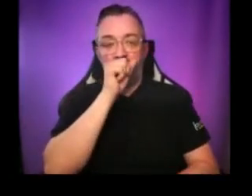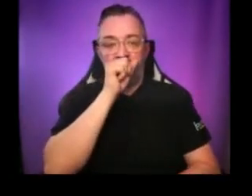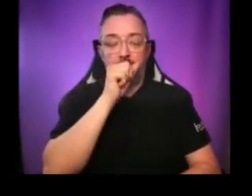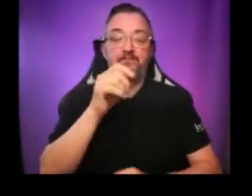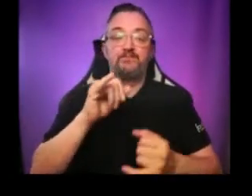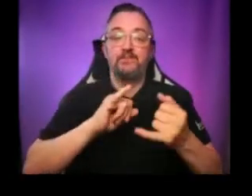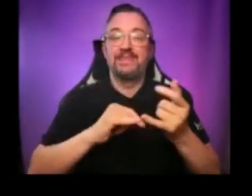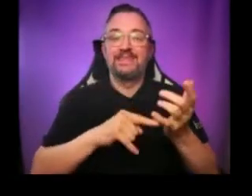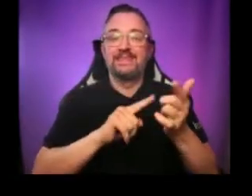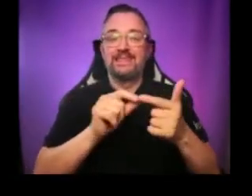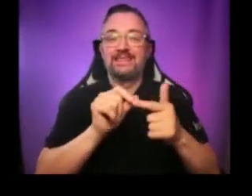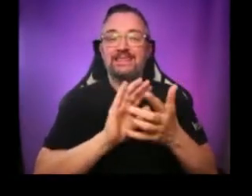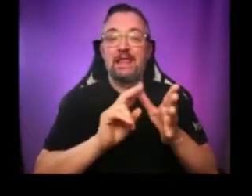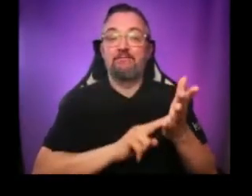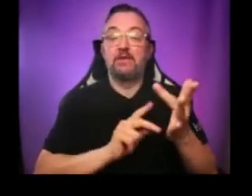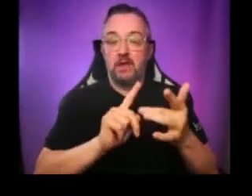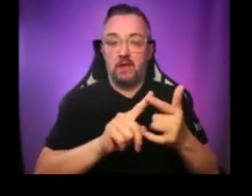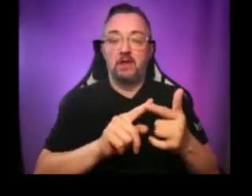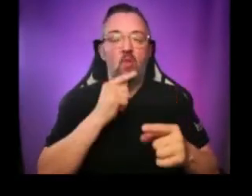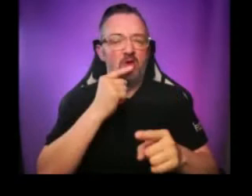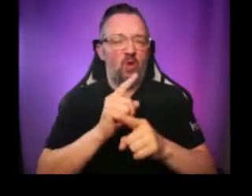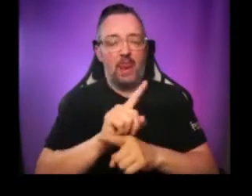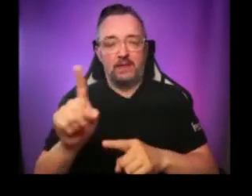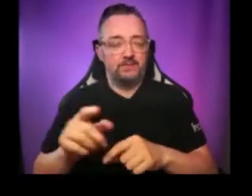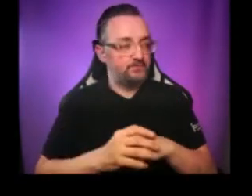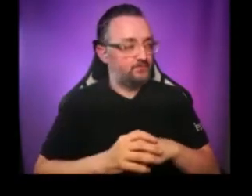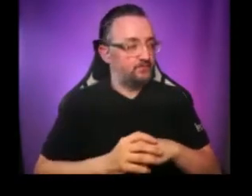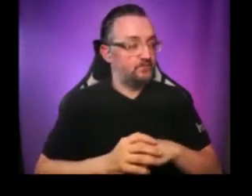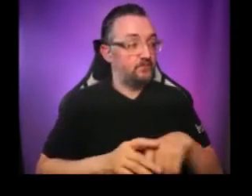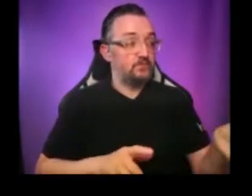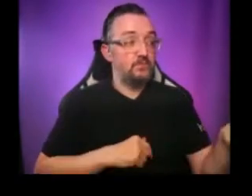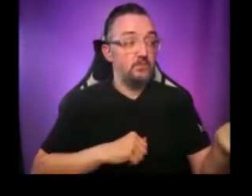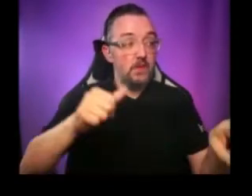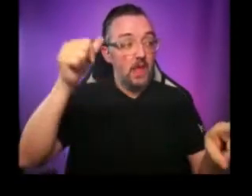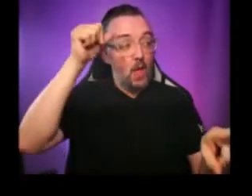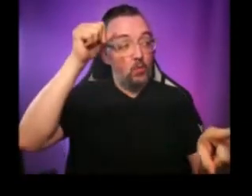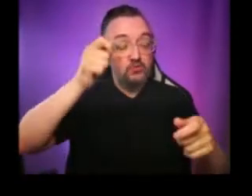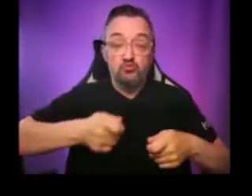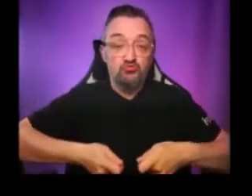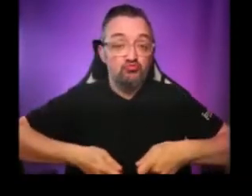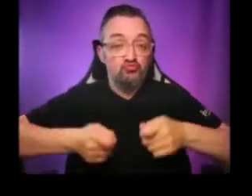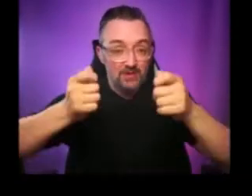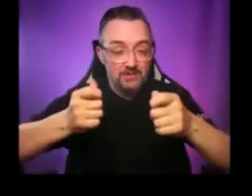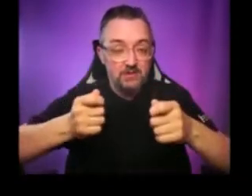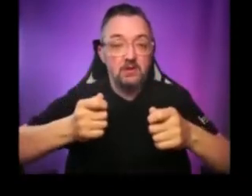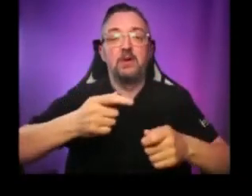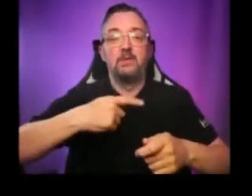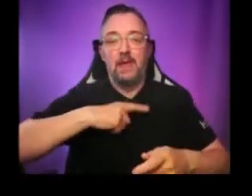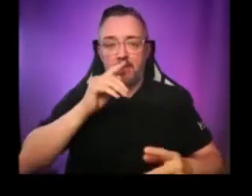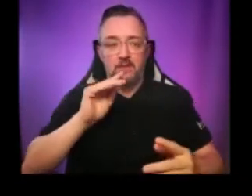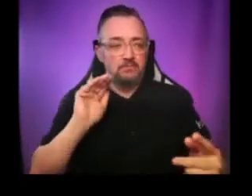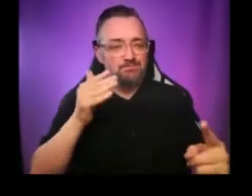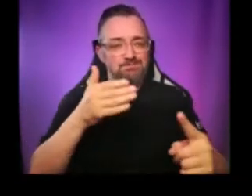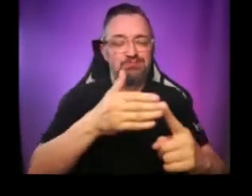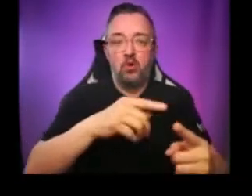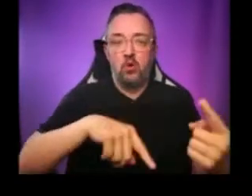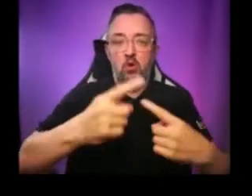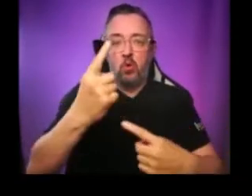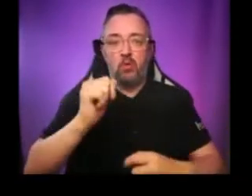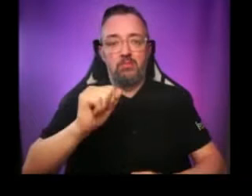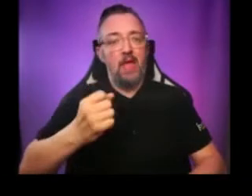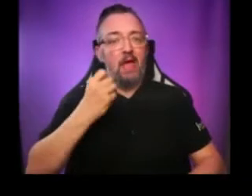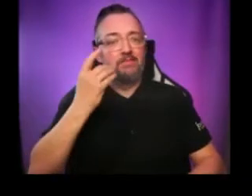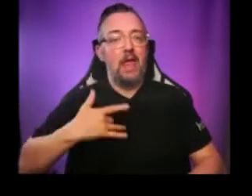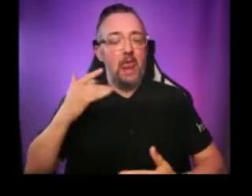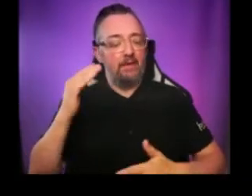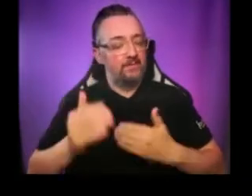later on. By raising awareness in this way, we hope to reach people in their daily lives and invite them towards our services,